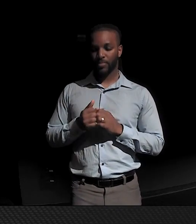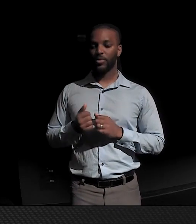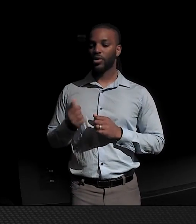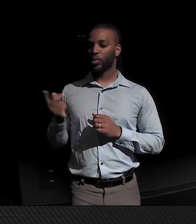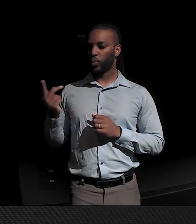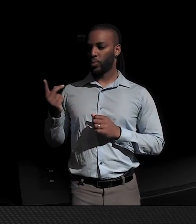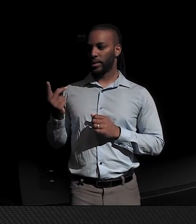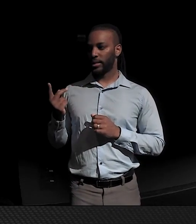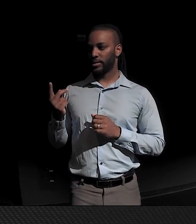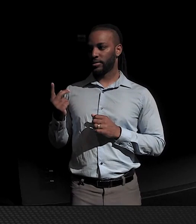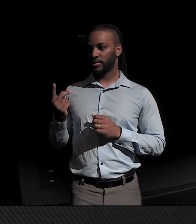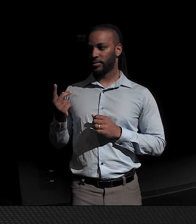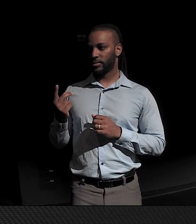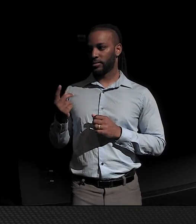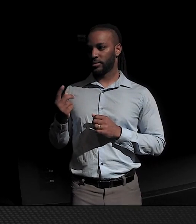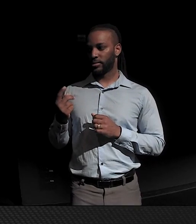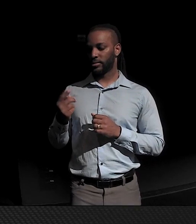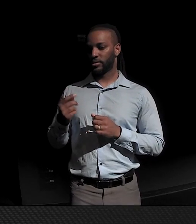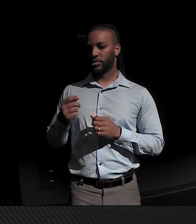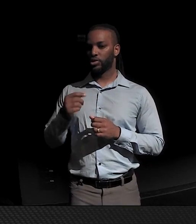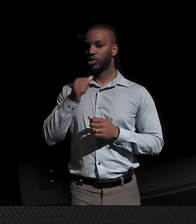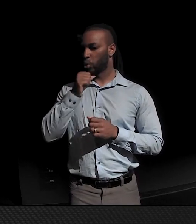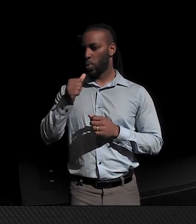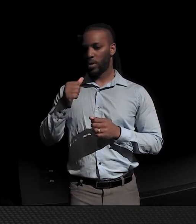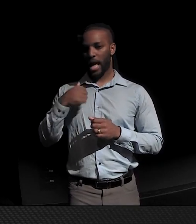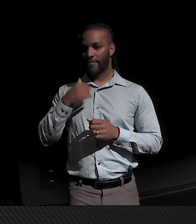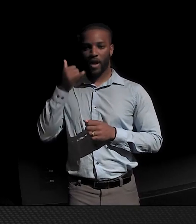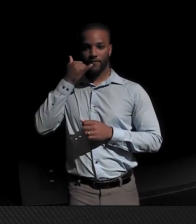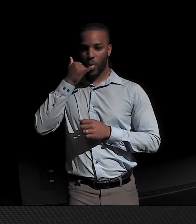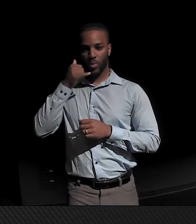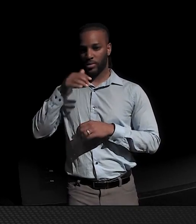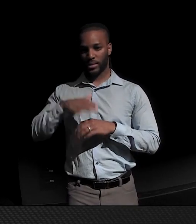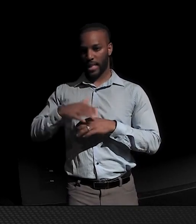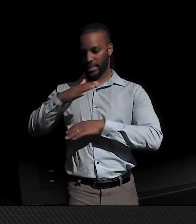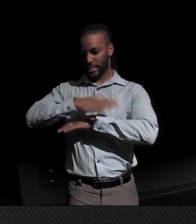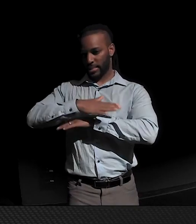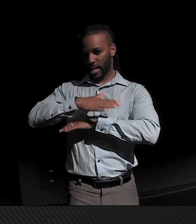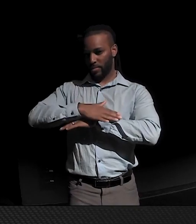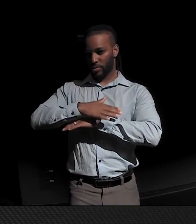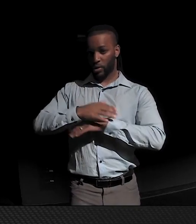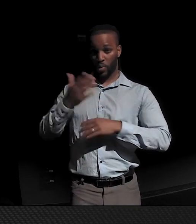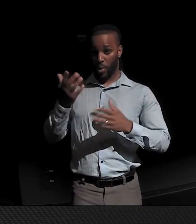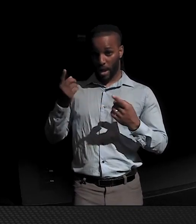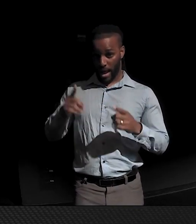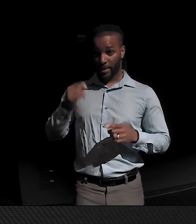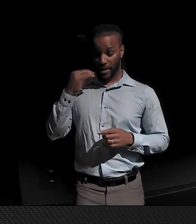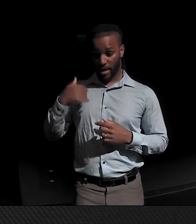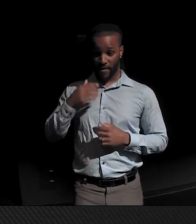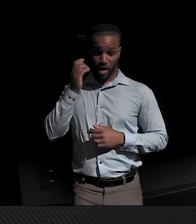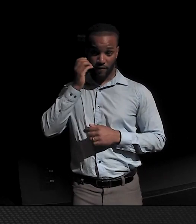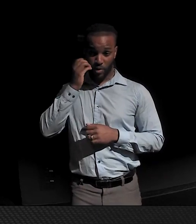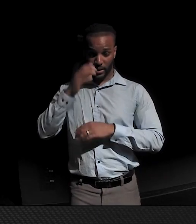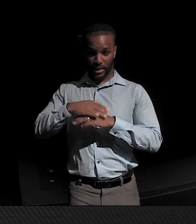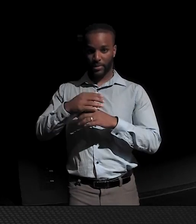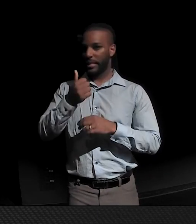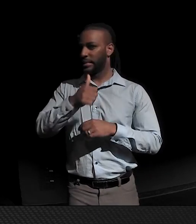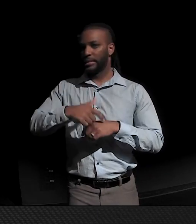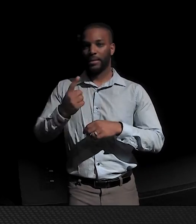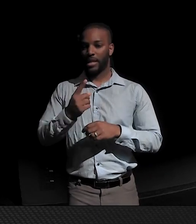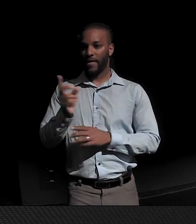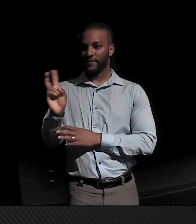We intentionally don't have our phones at the table because what would happen is if we had our phone at the table, anytime